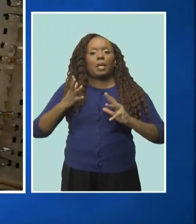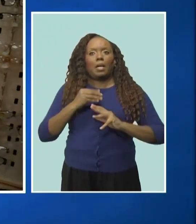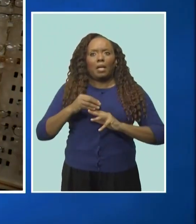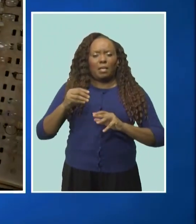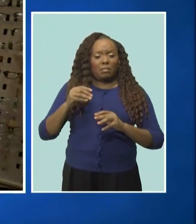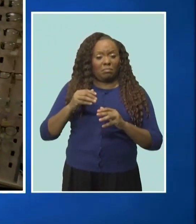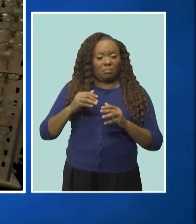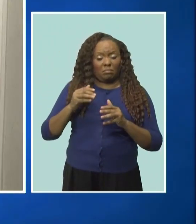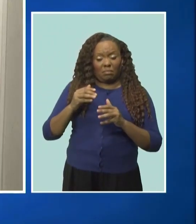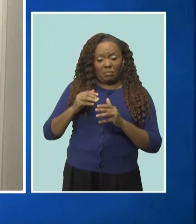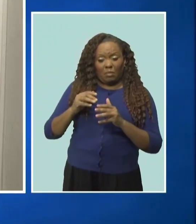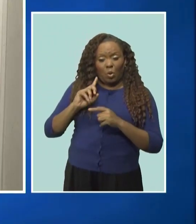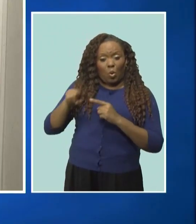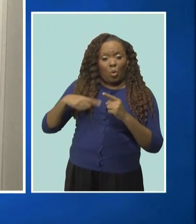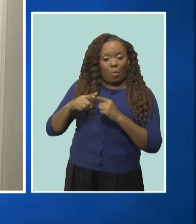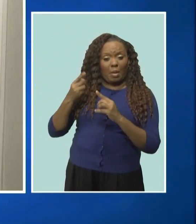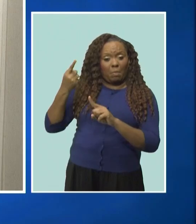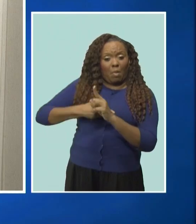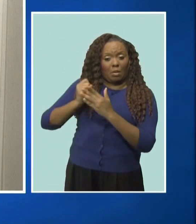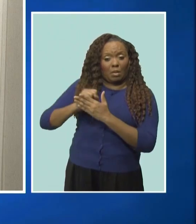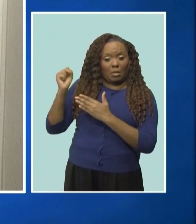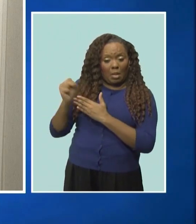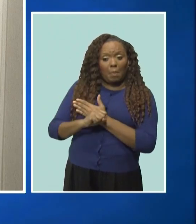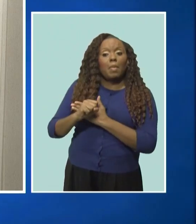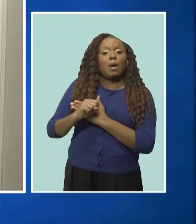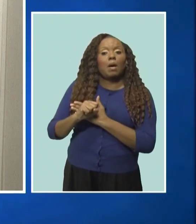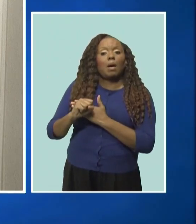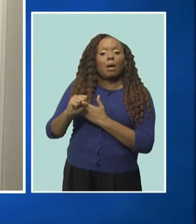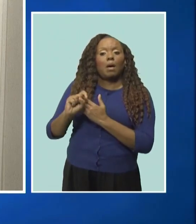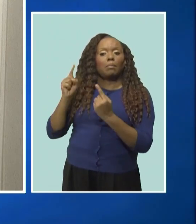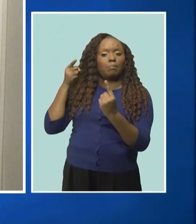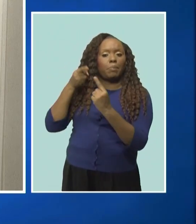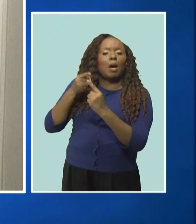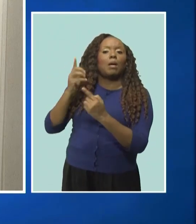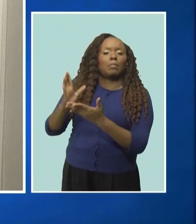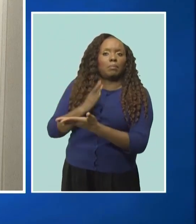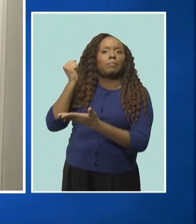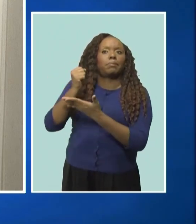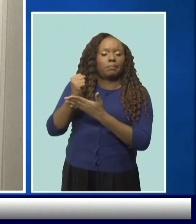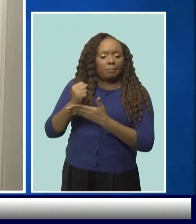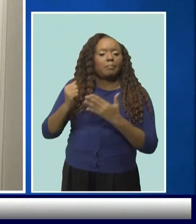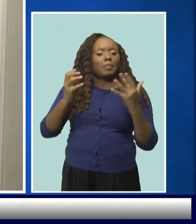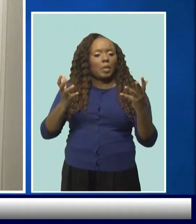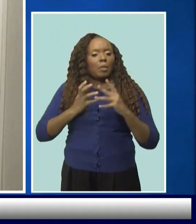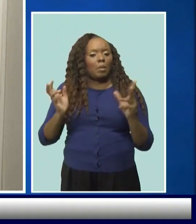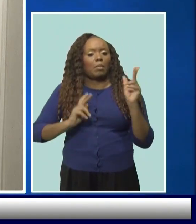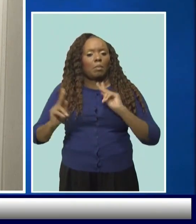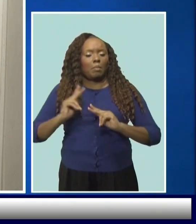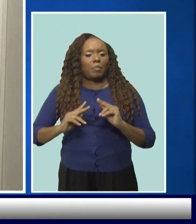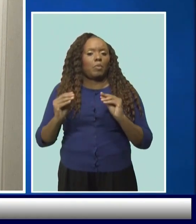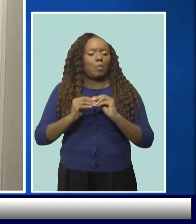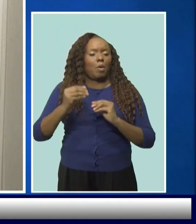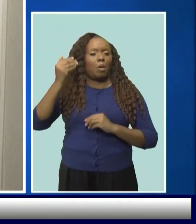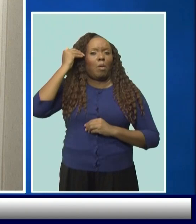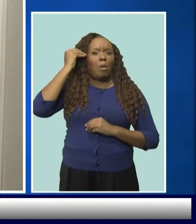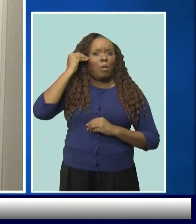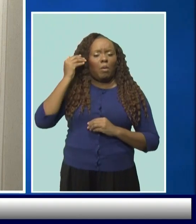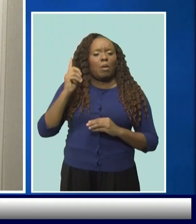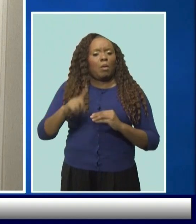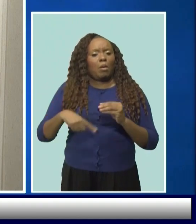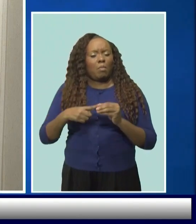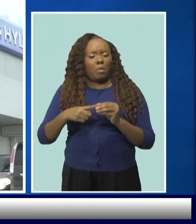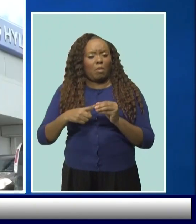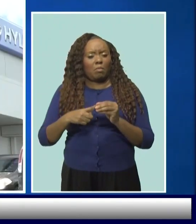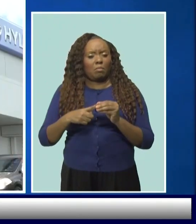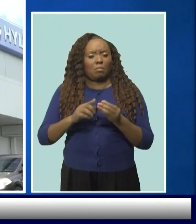by September. We want to make sure that everyone is aware just take the recycling again, just